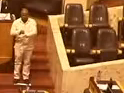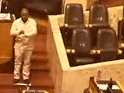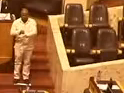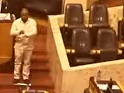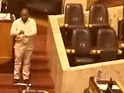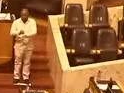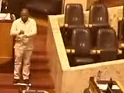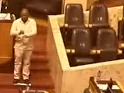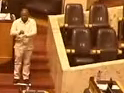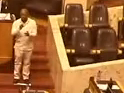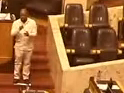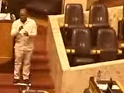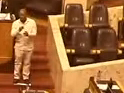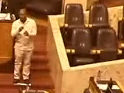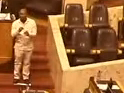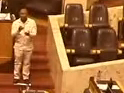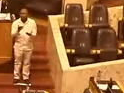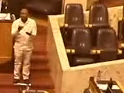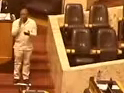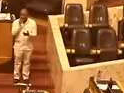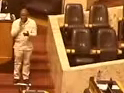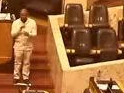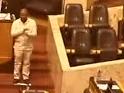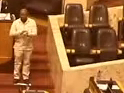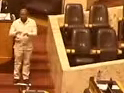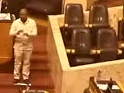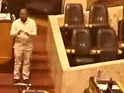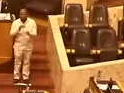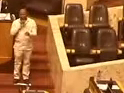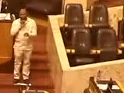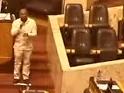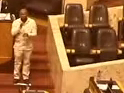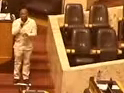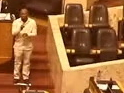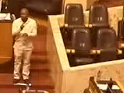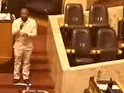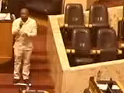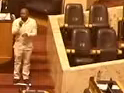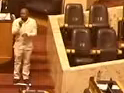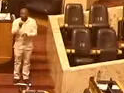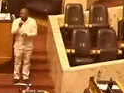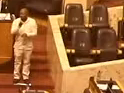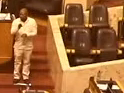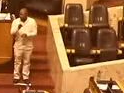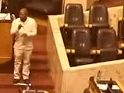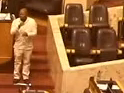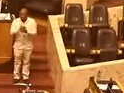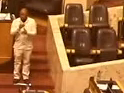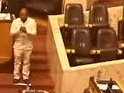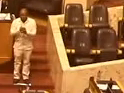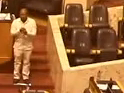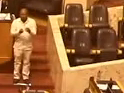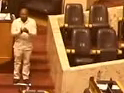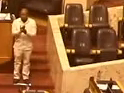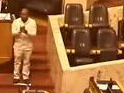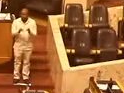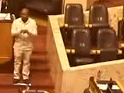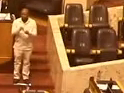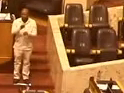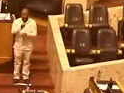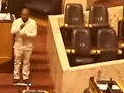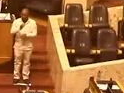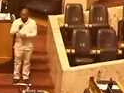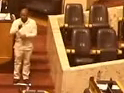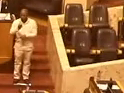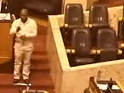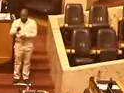of 1,063 job opportunities have been created, and our SMME people who have benefited